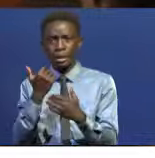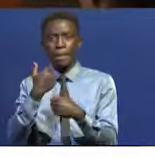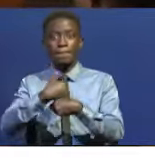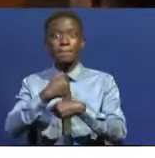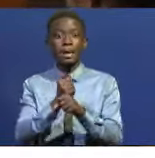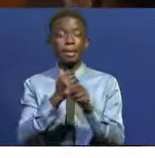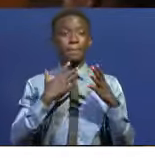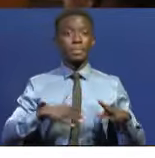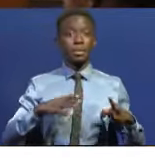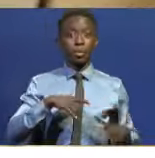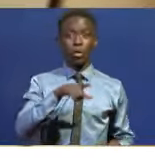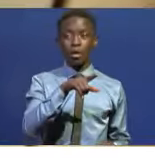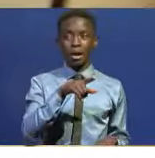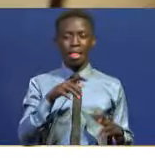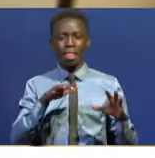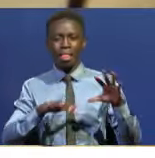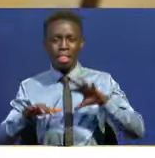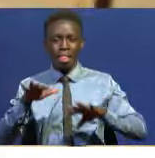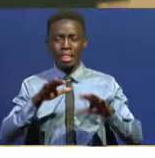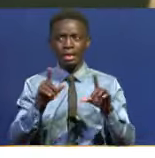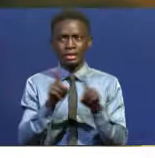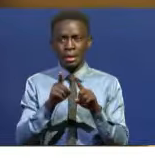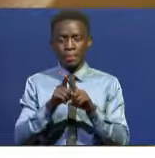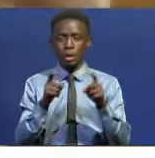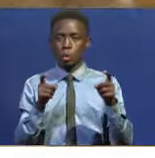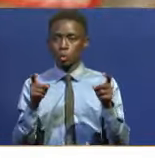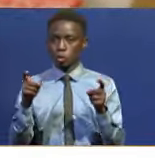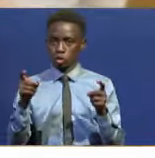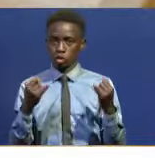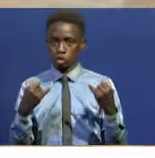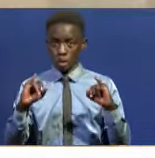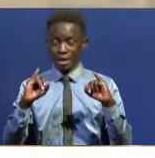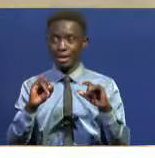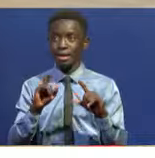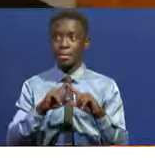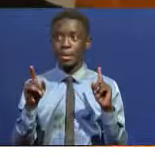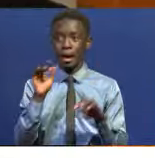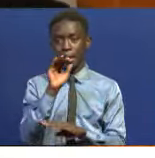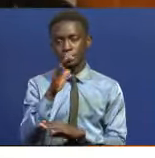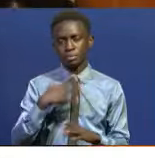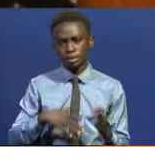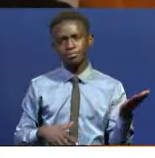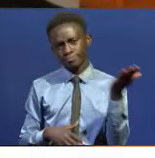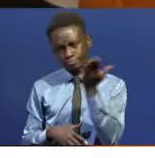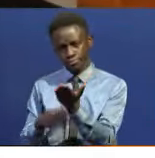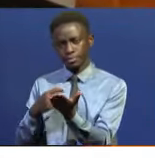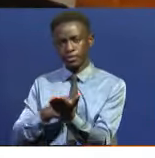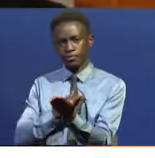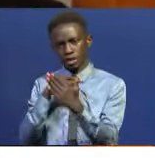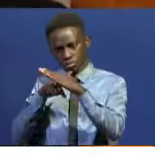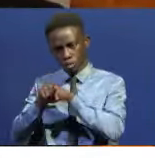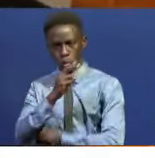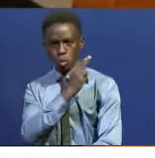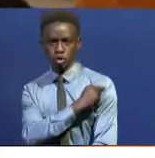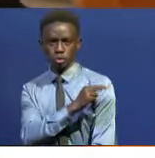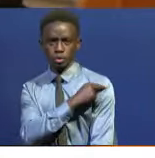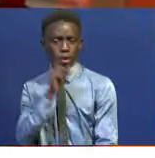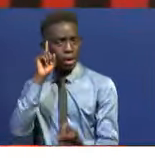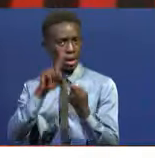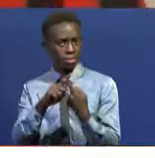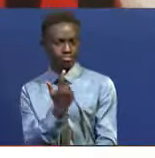undermined effective control. Additionally, the residents have been encouraged to visit healthcare facilities for diagnosis in